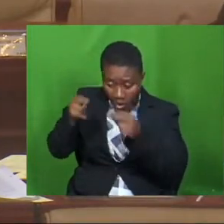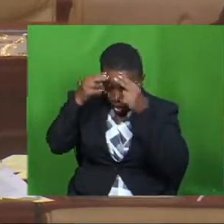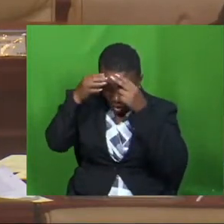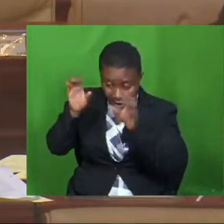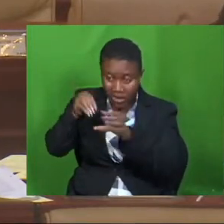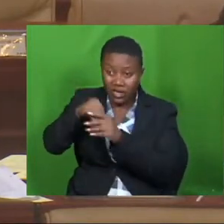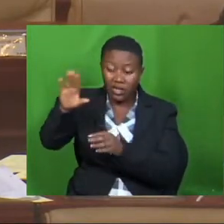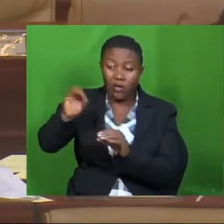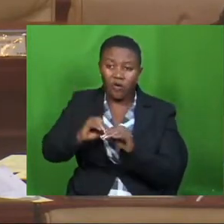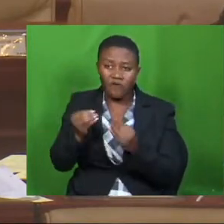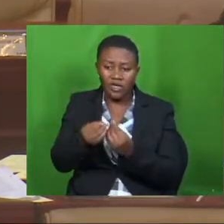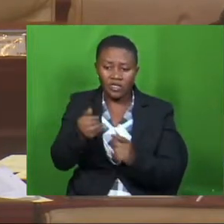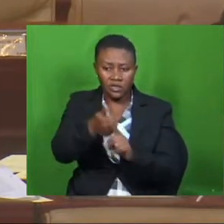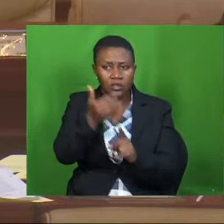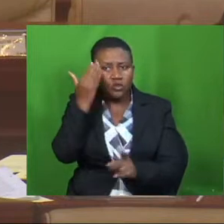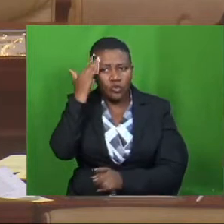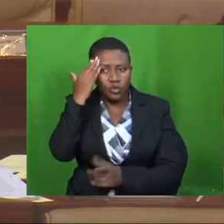paragraph